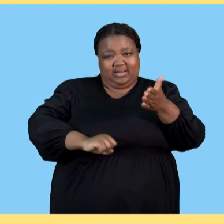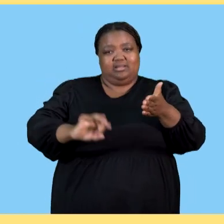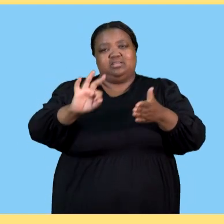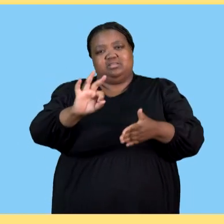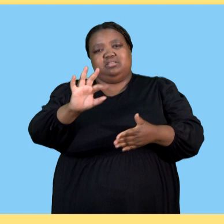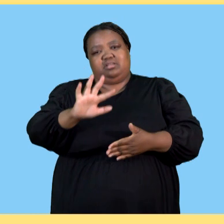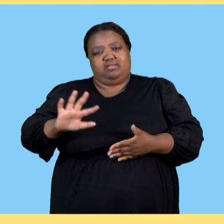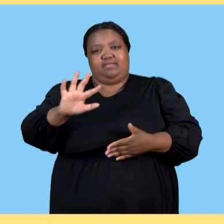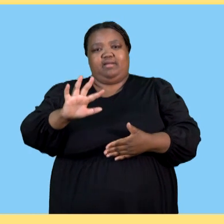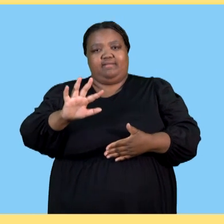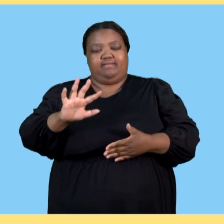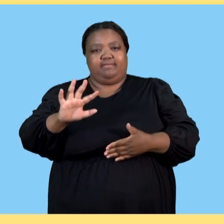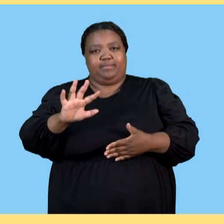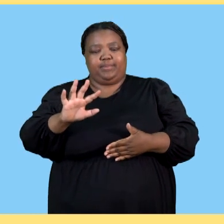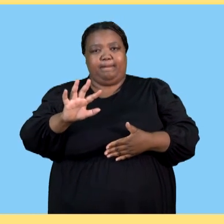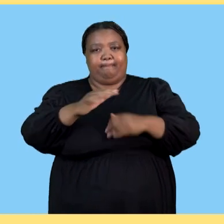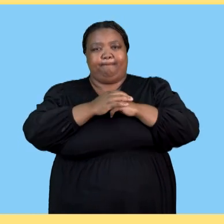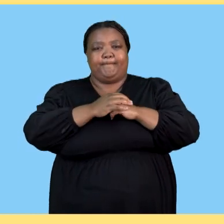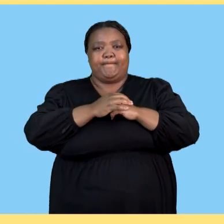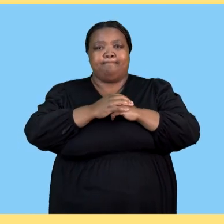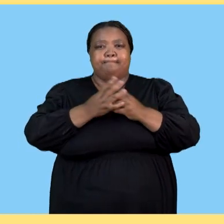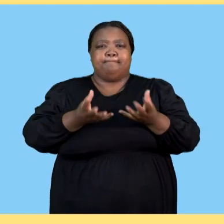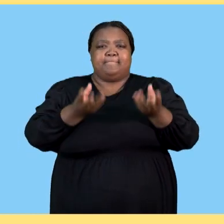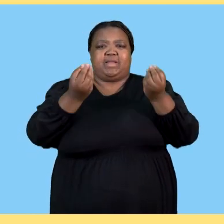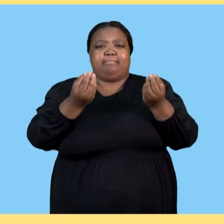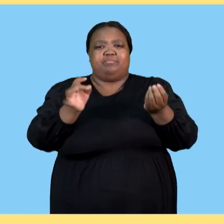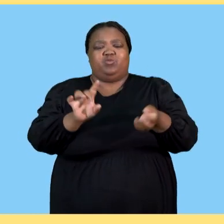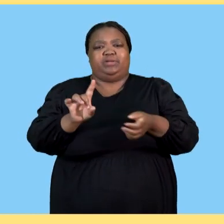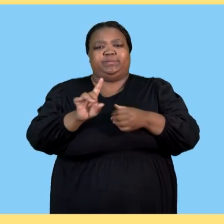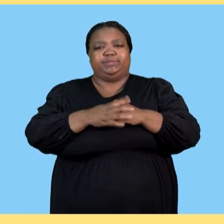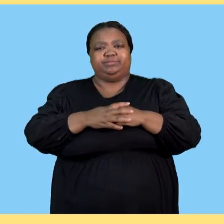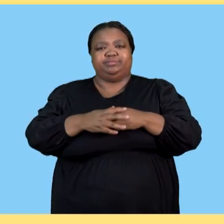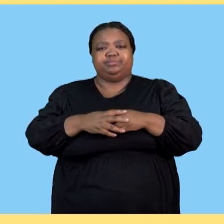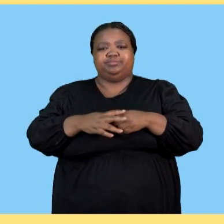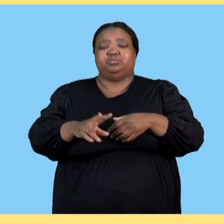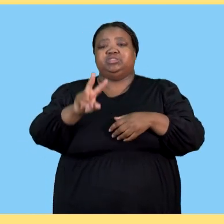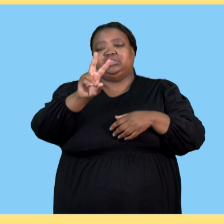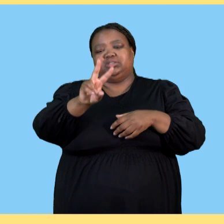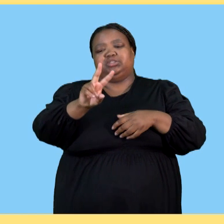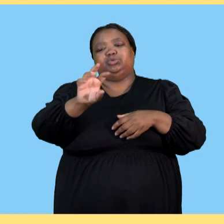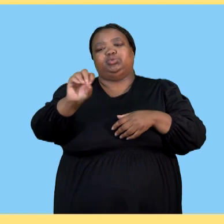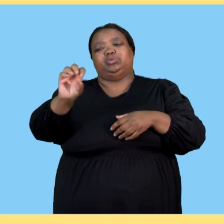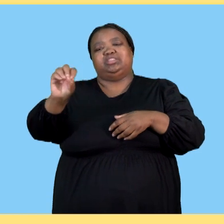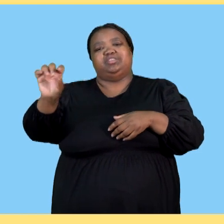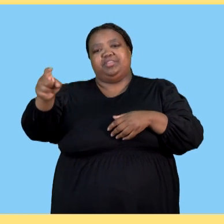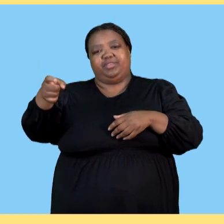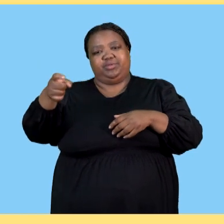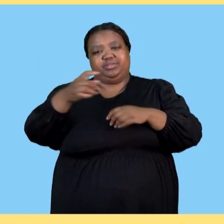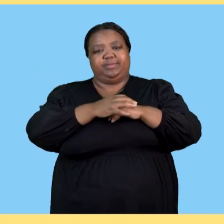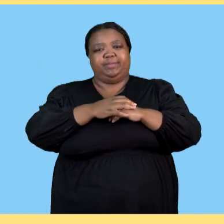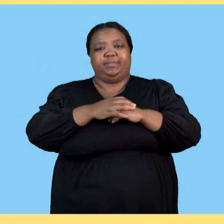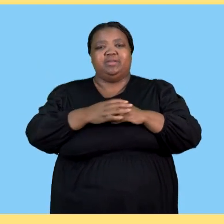year, 235 minus the 35 that I'll pay in the next financial year, minus 35. That will give